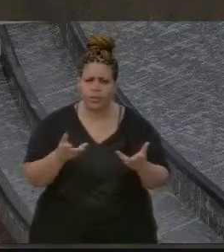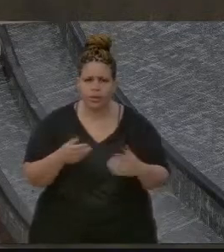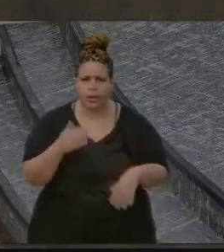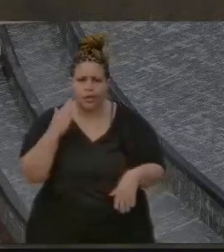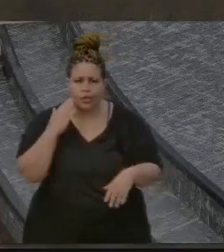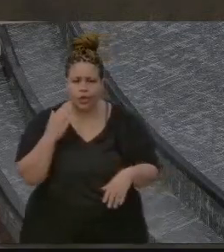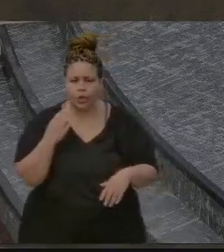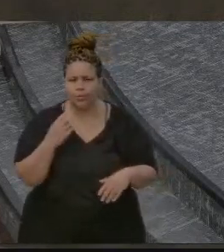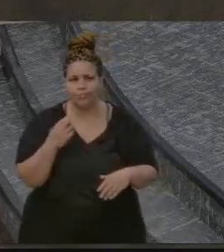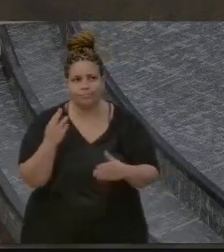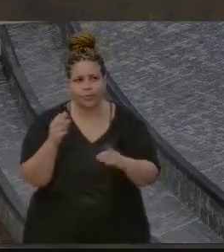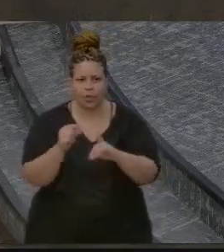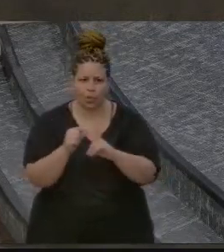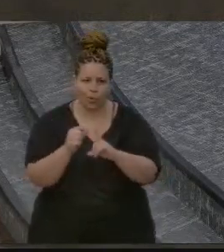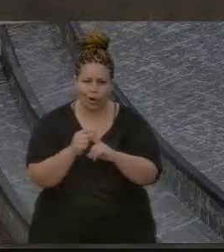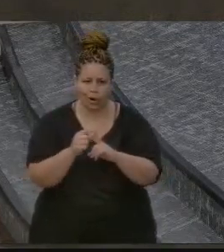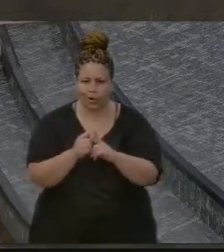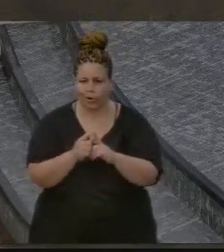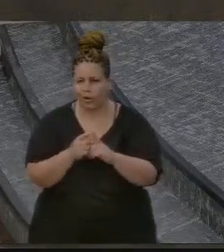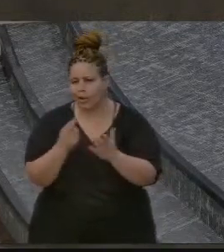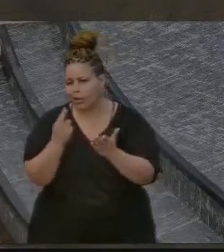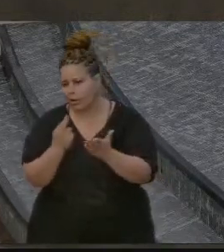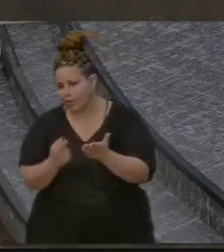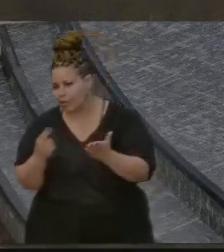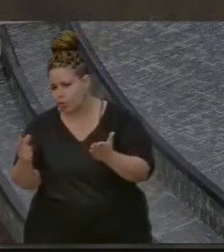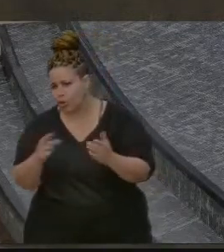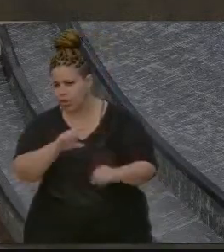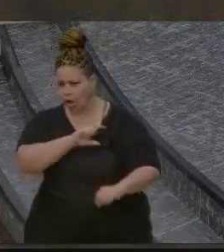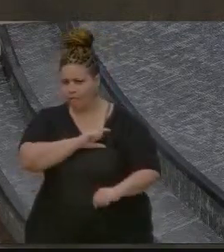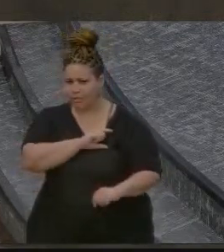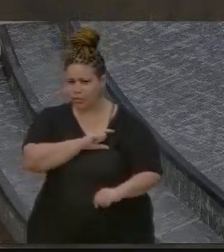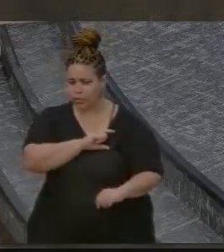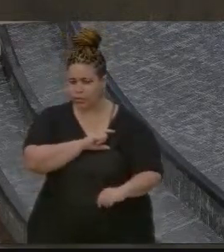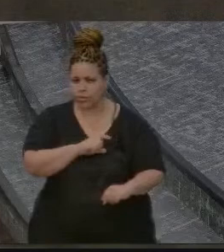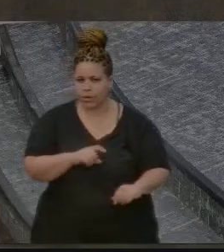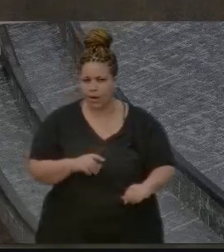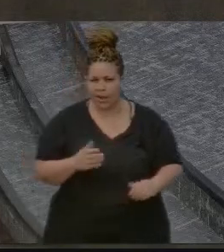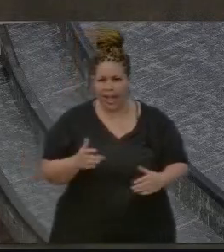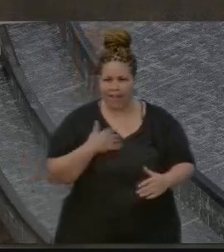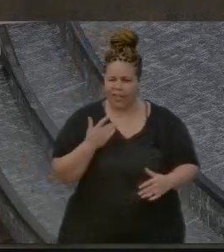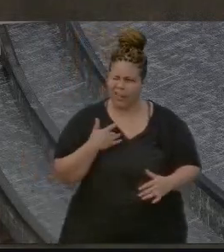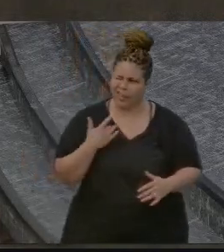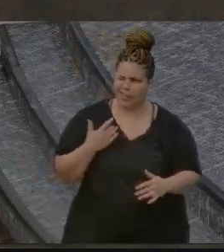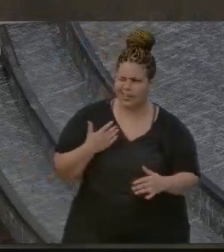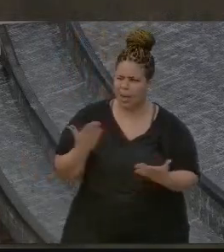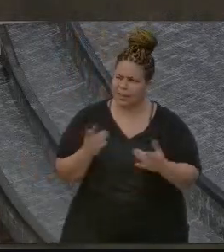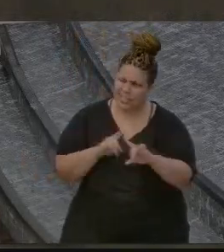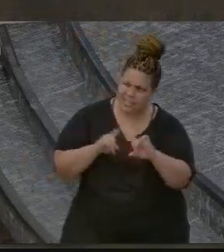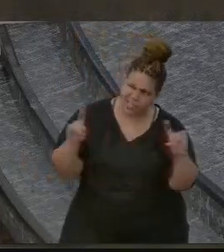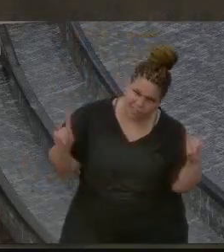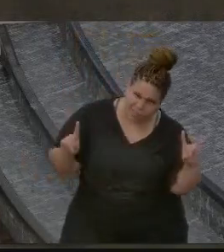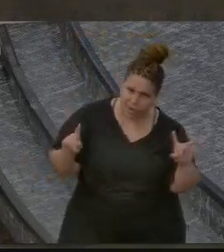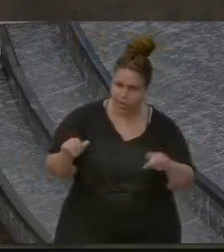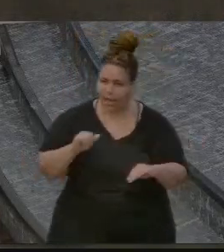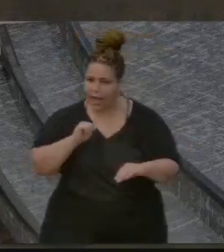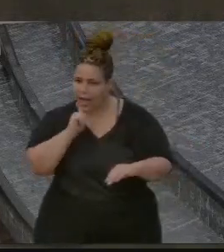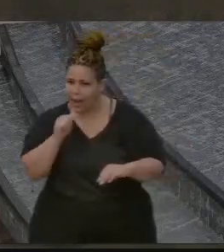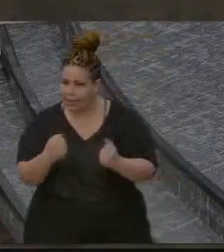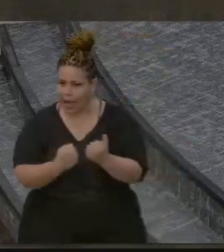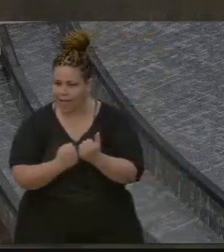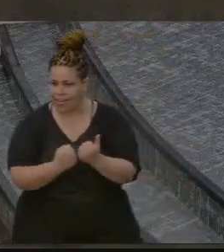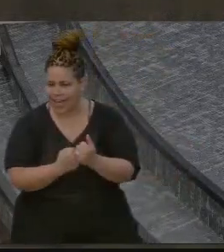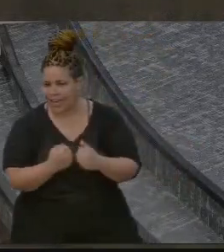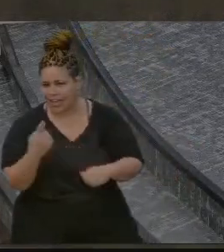resource officers, but in further conversation, it seems like it was something quite different. I'm not advocating for or against it. I'm